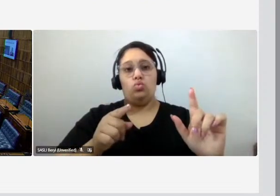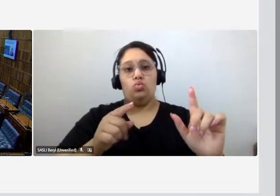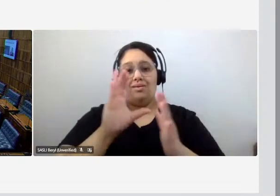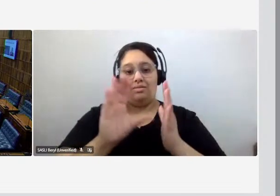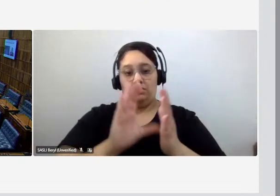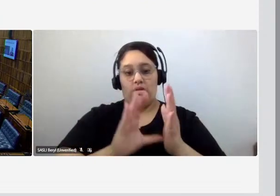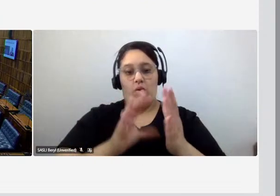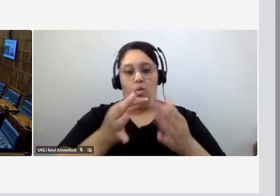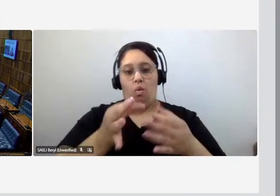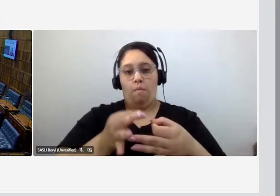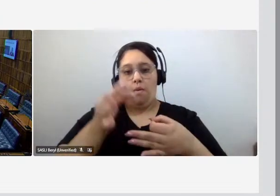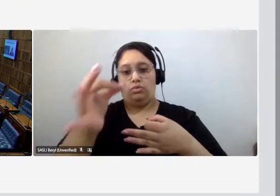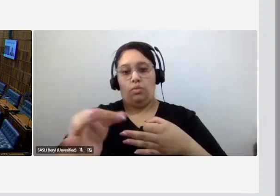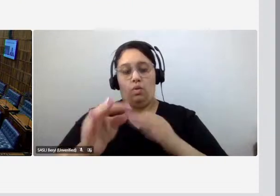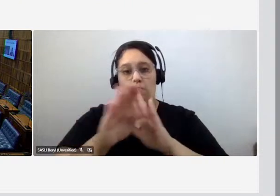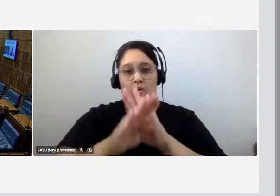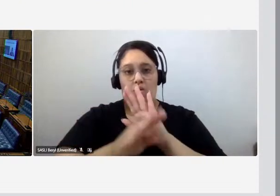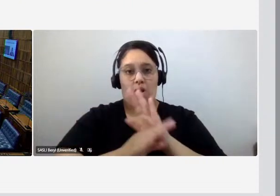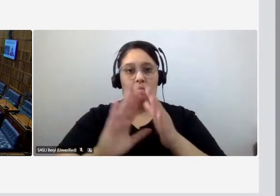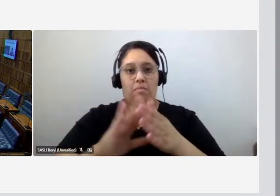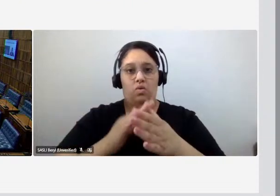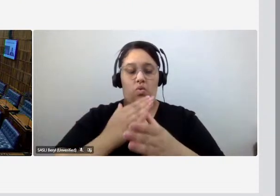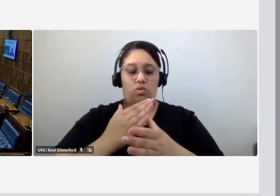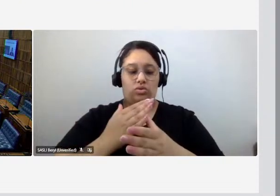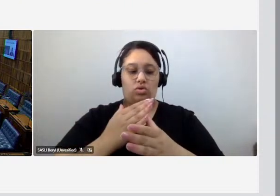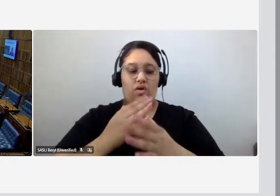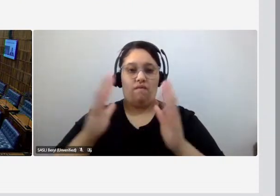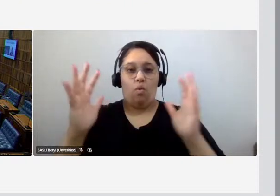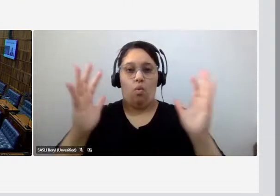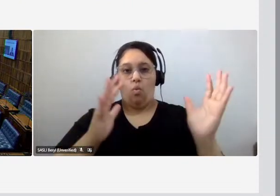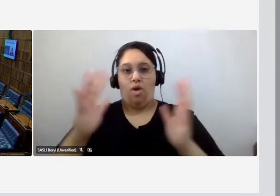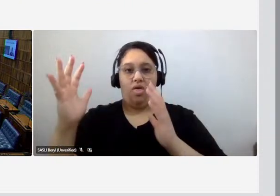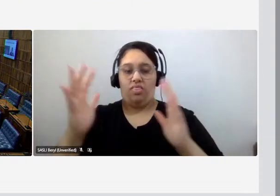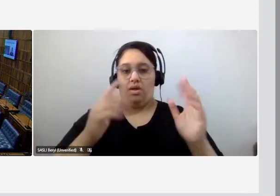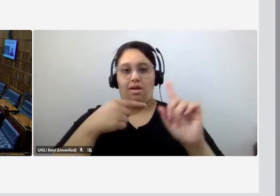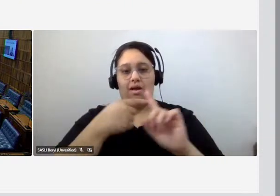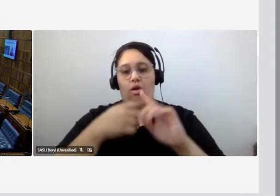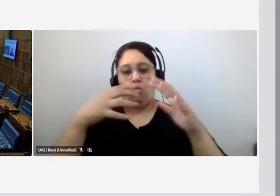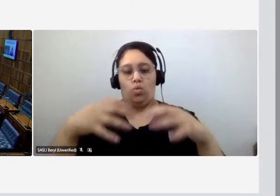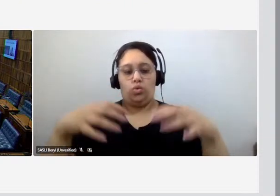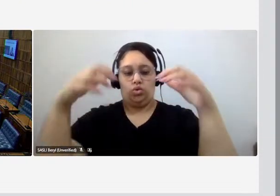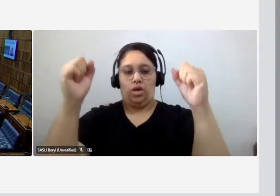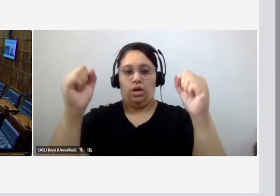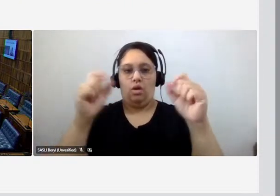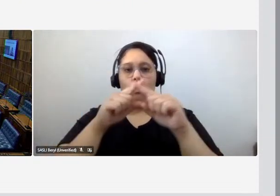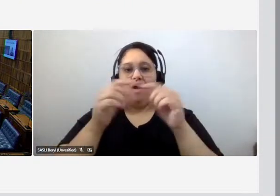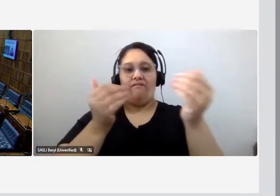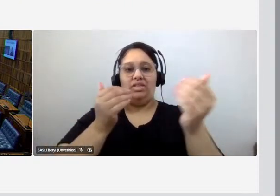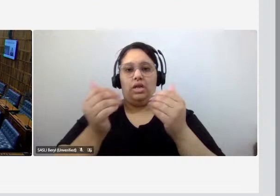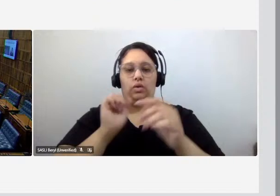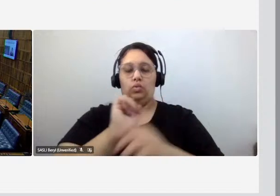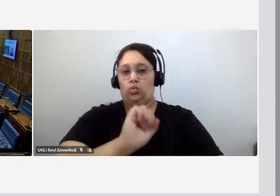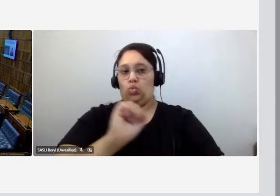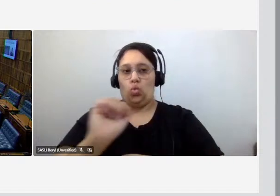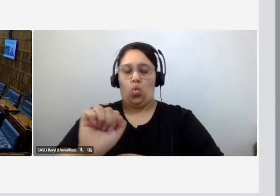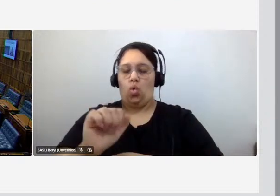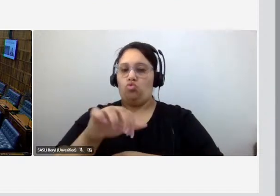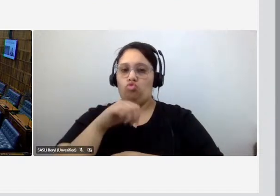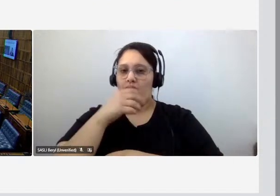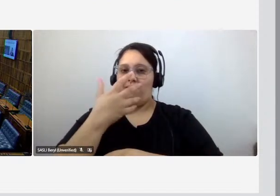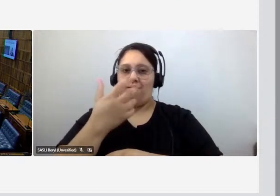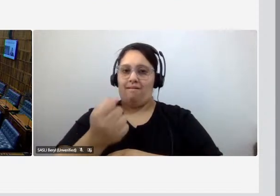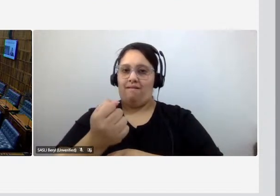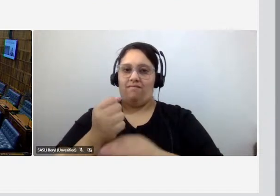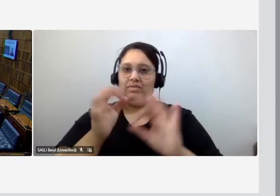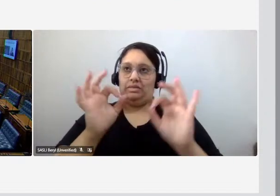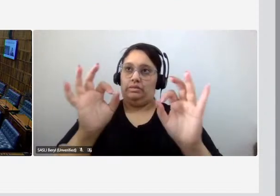or postpone programs due to inclement weather and load shedding, as your facilities do not have infrastructure to deal with